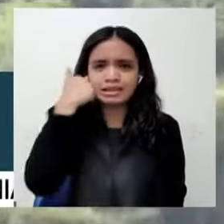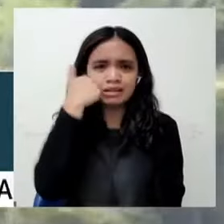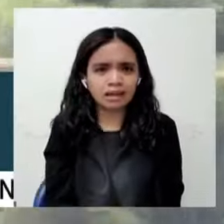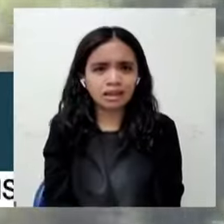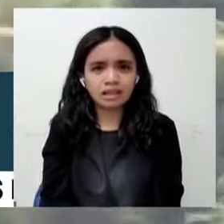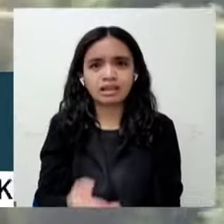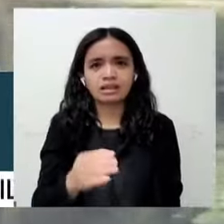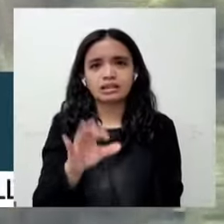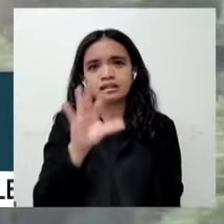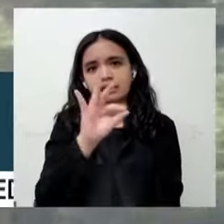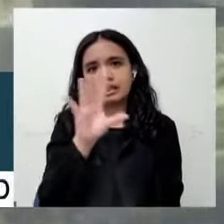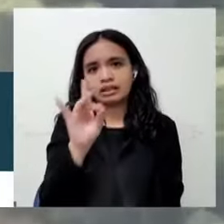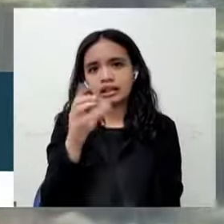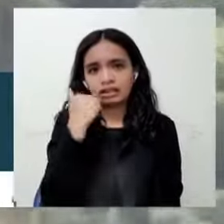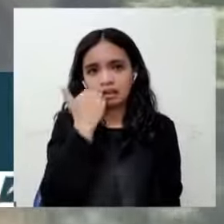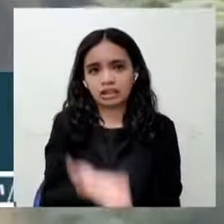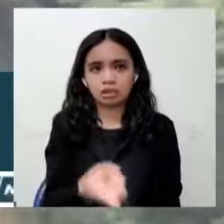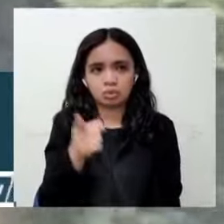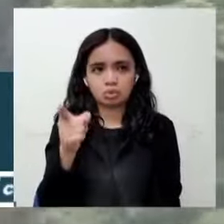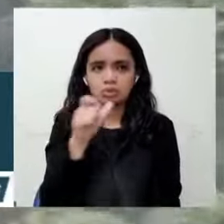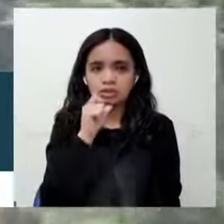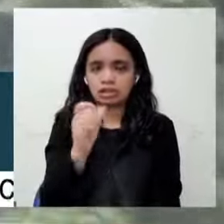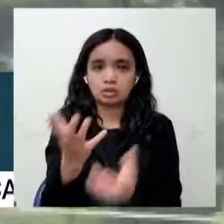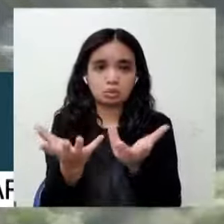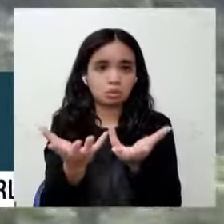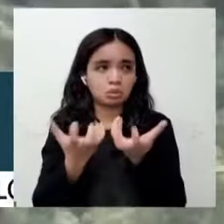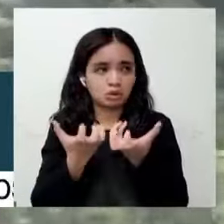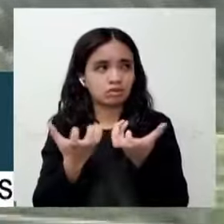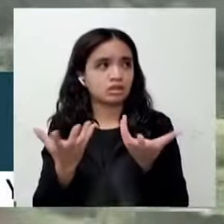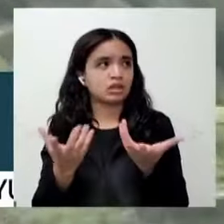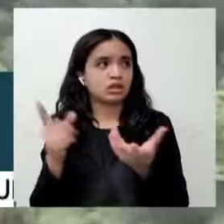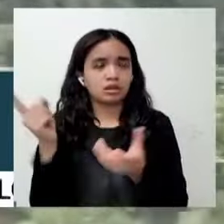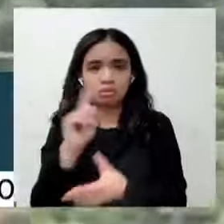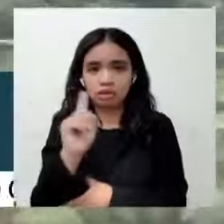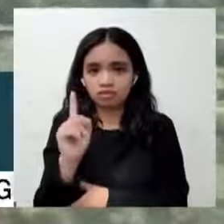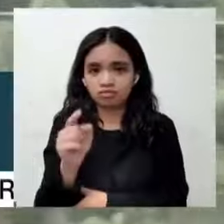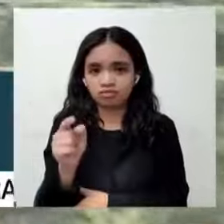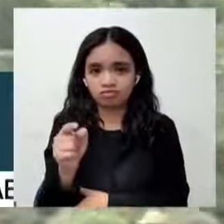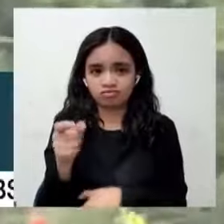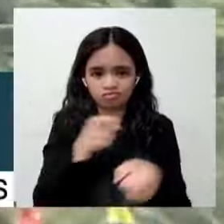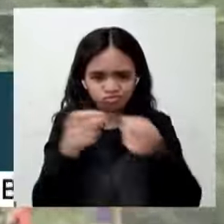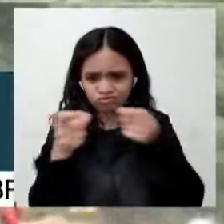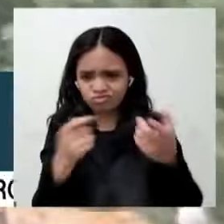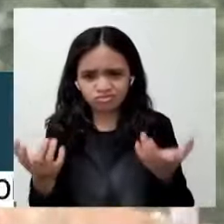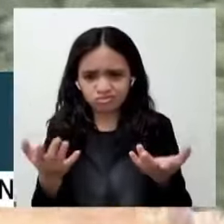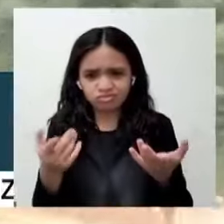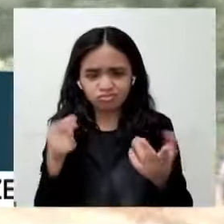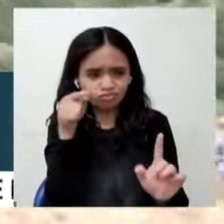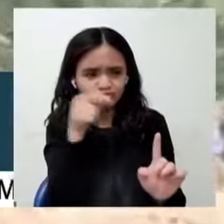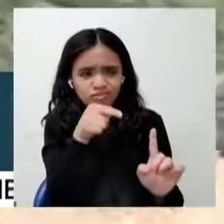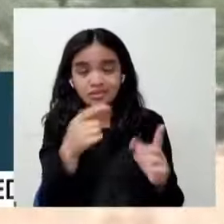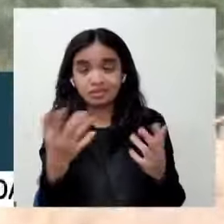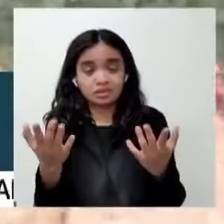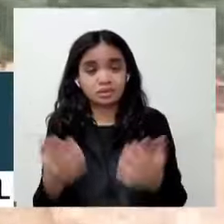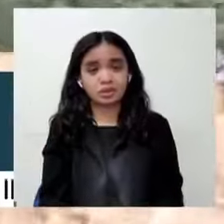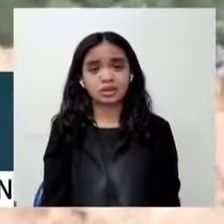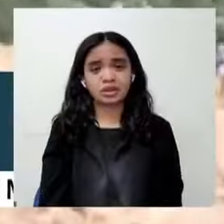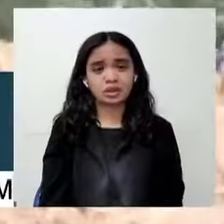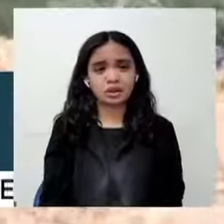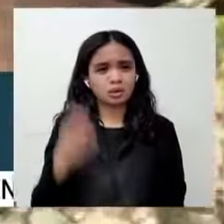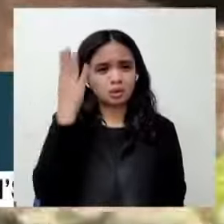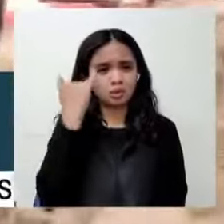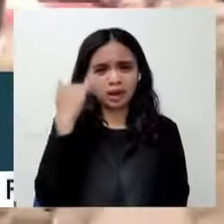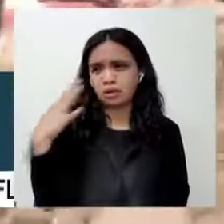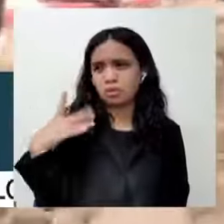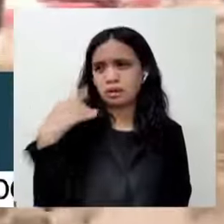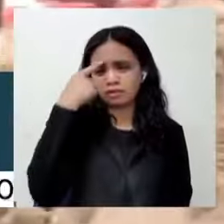died, and you don't want to move or lift a finger? What? Why wait for Congress? Hindi